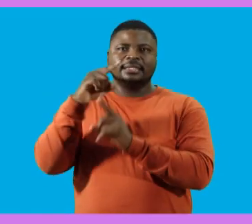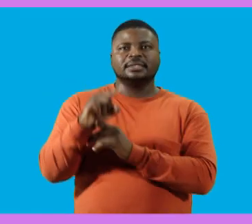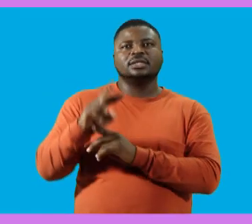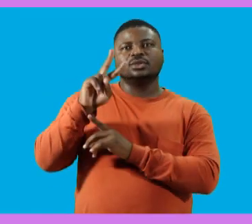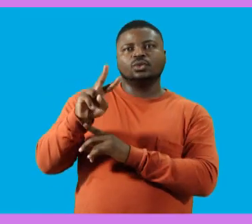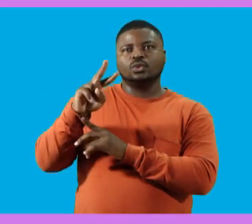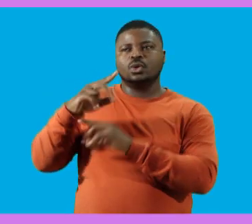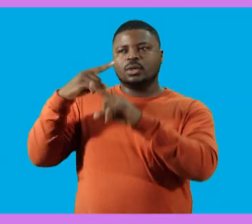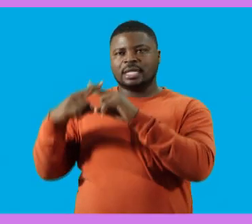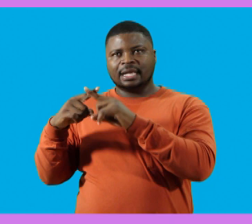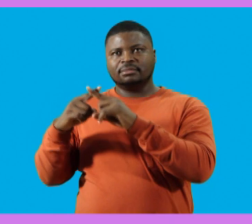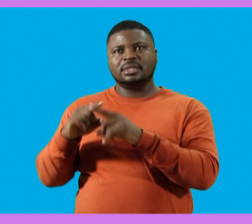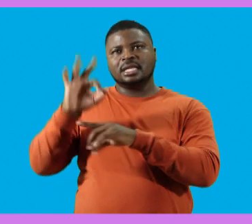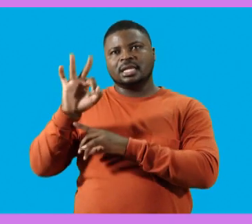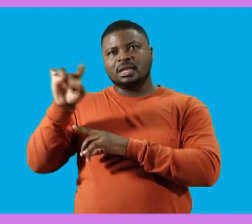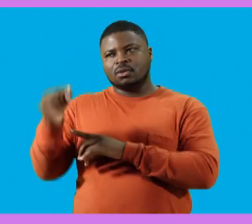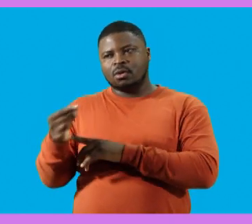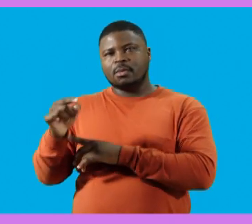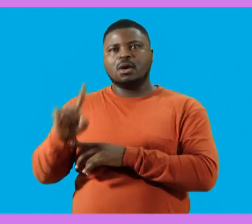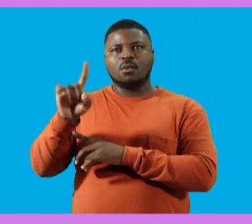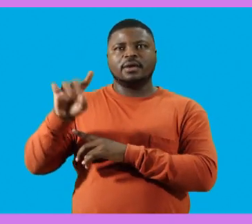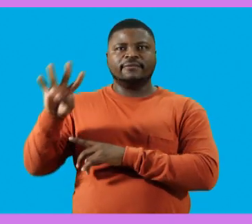well, plus 2 times